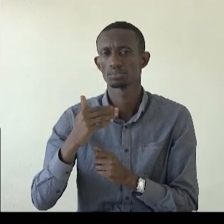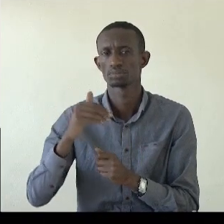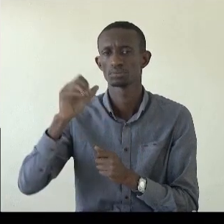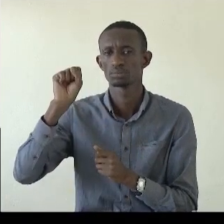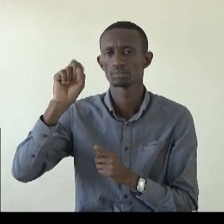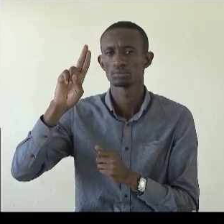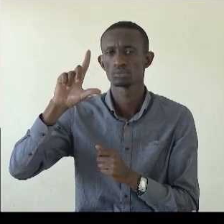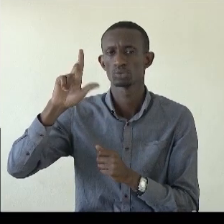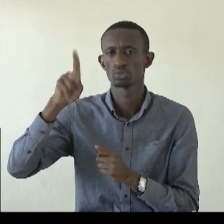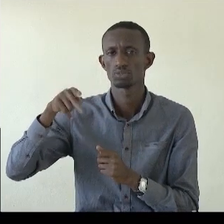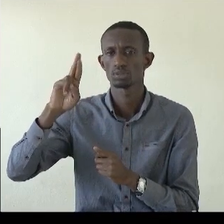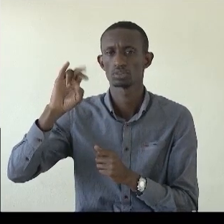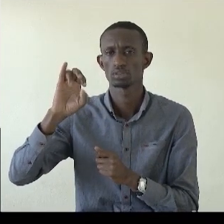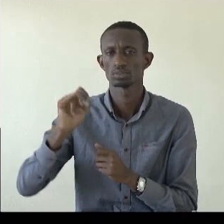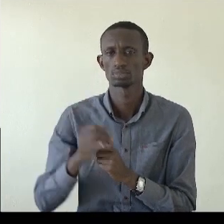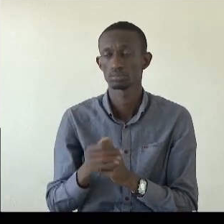4-methylbenzene, so that is